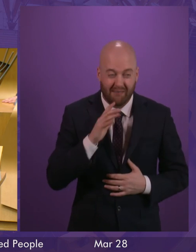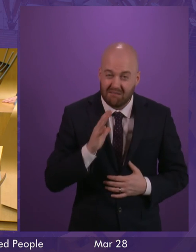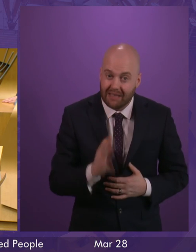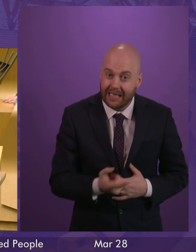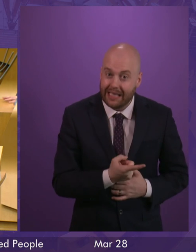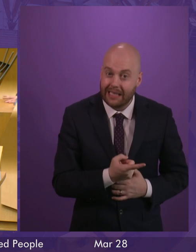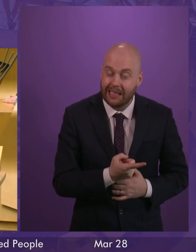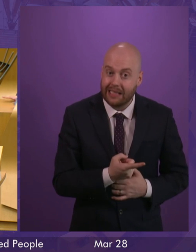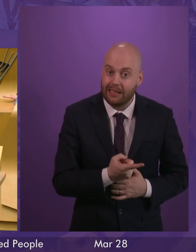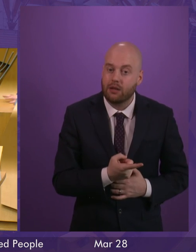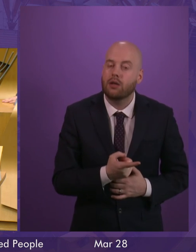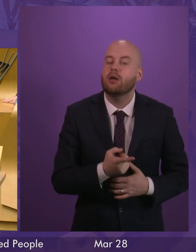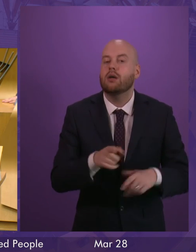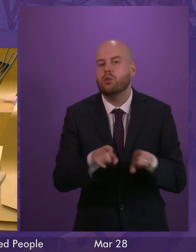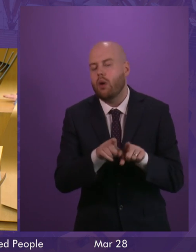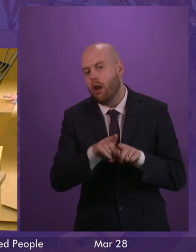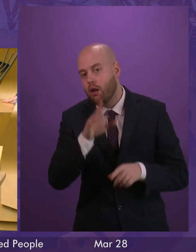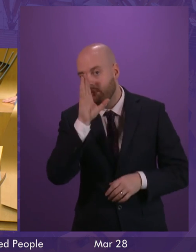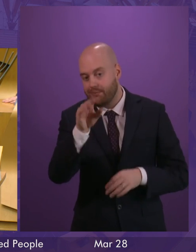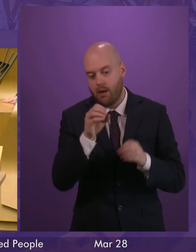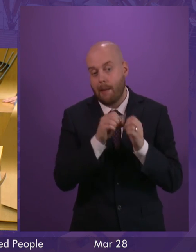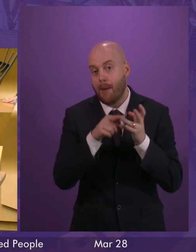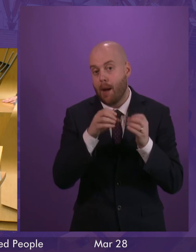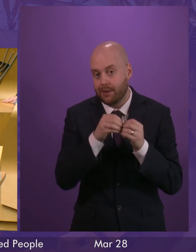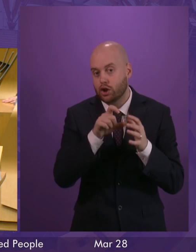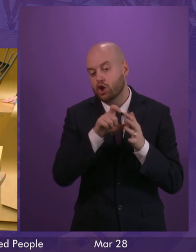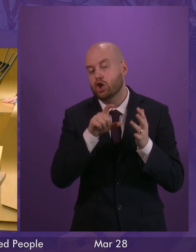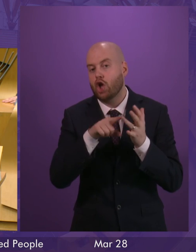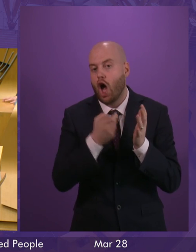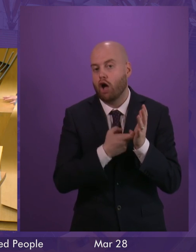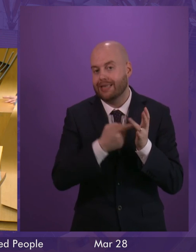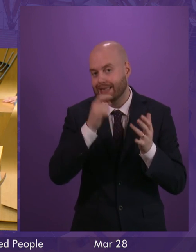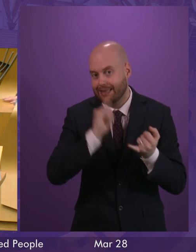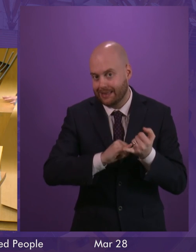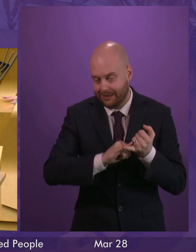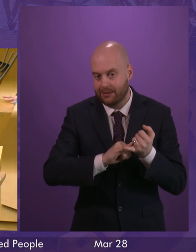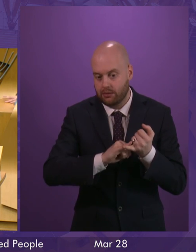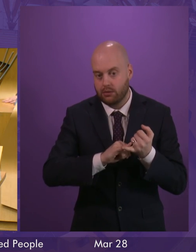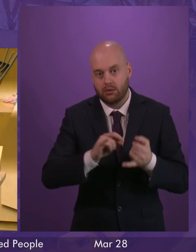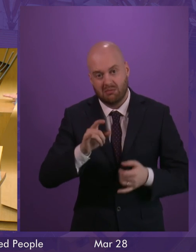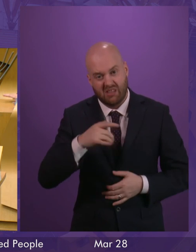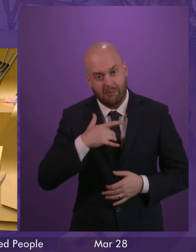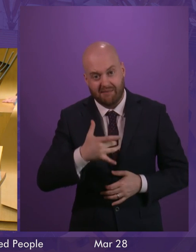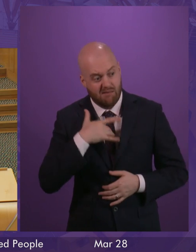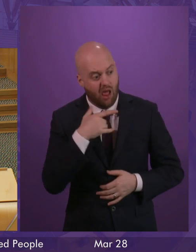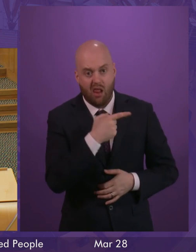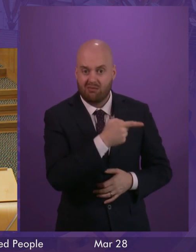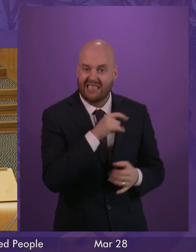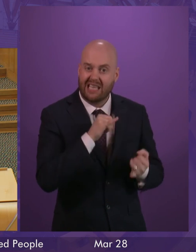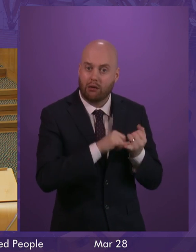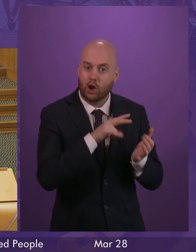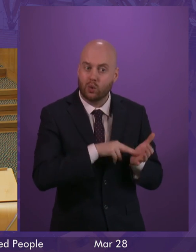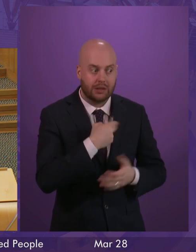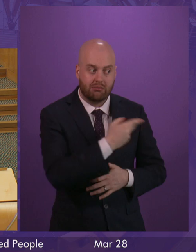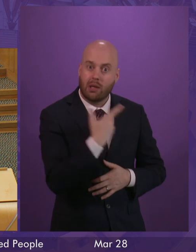Doris remarked. I actually found Sarah Newton someone very good to work with. did not agree on everything, but she was very good and